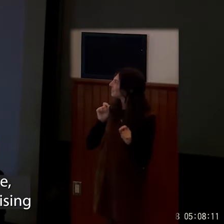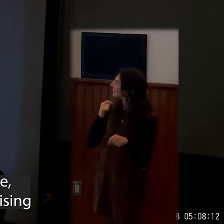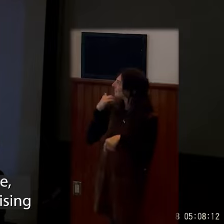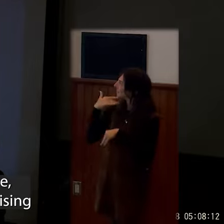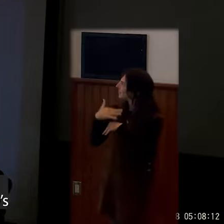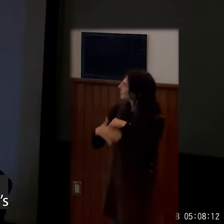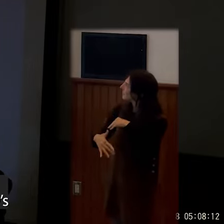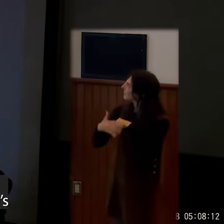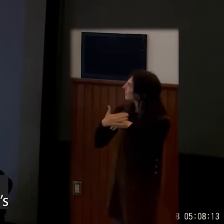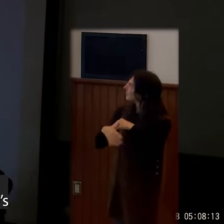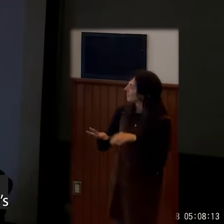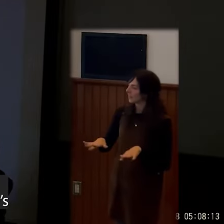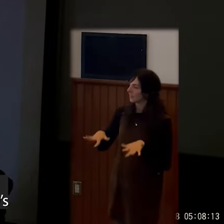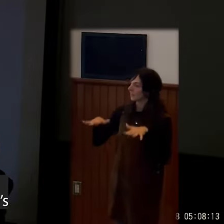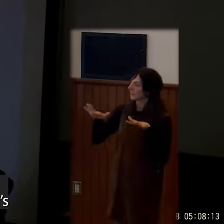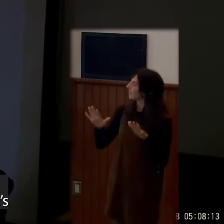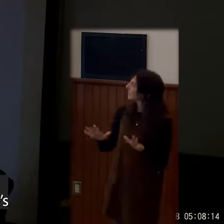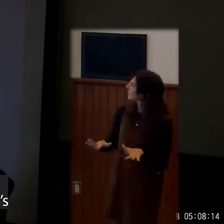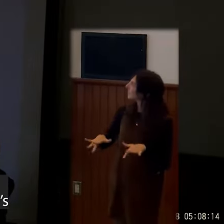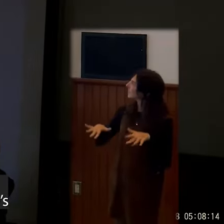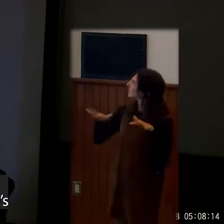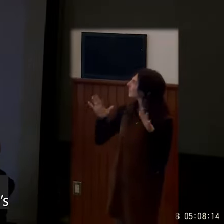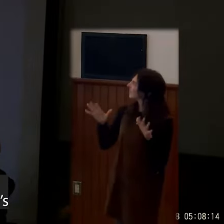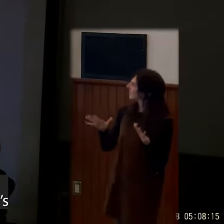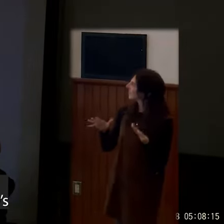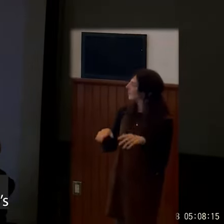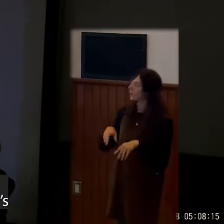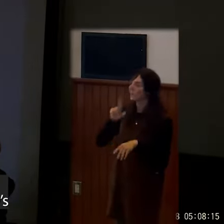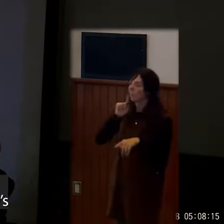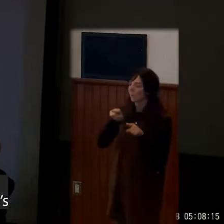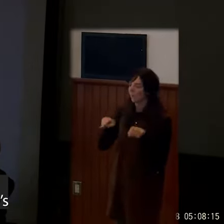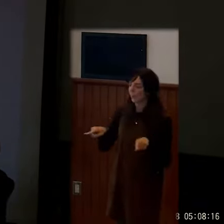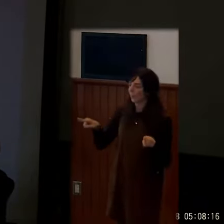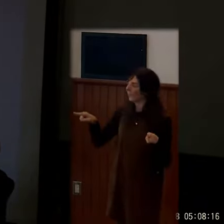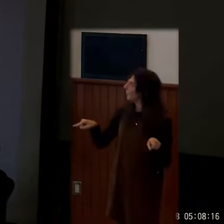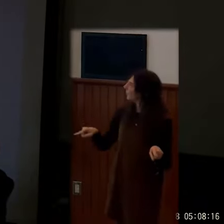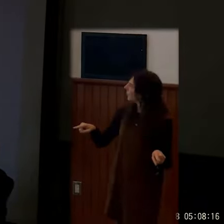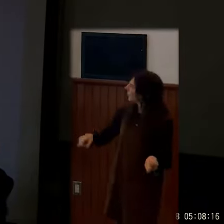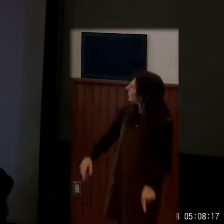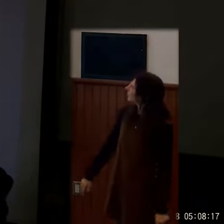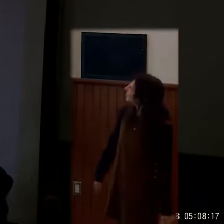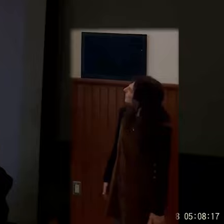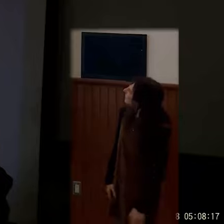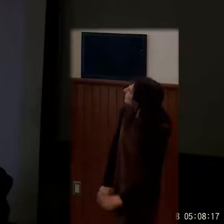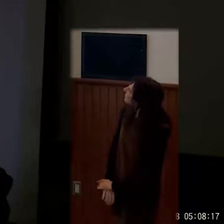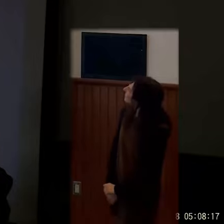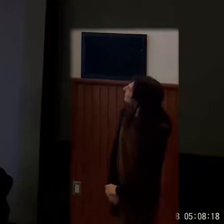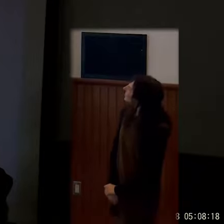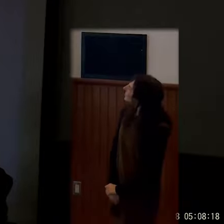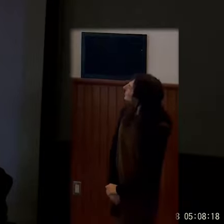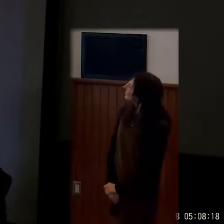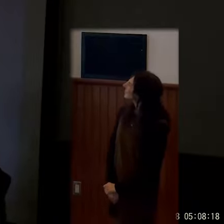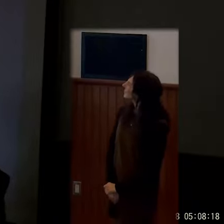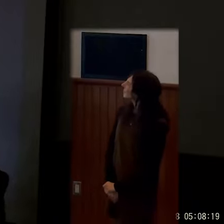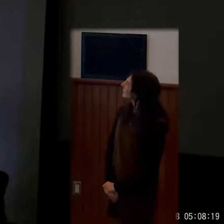like bread dough rising. Alba stretches their tentacles and wraps Reiko's ever-forming dough body.